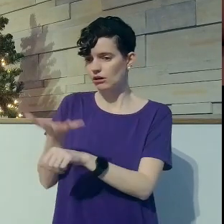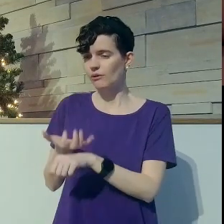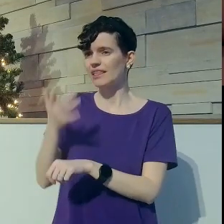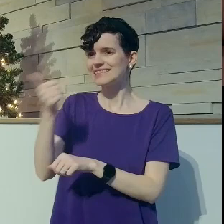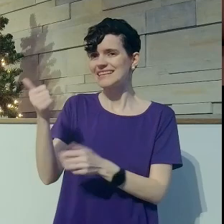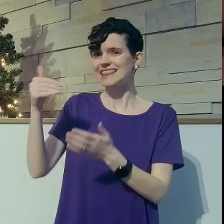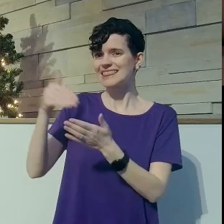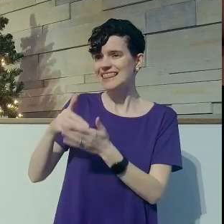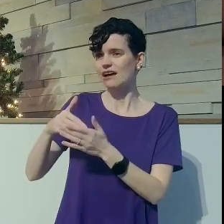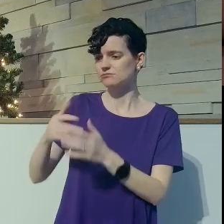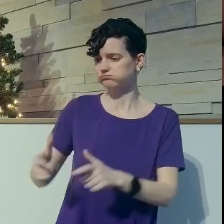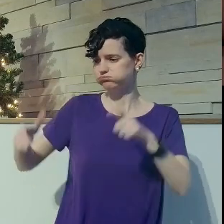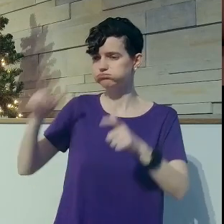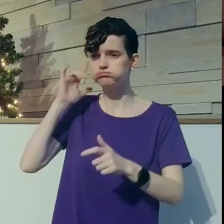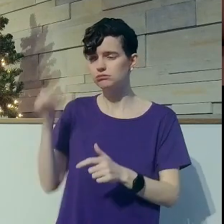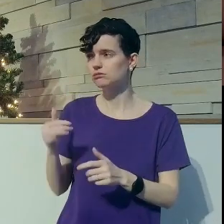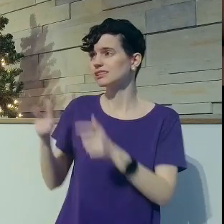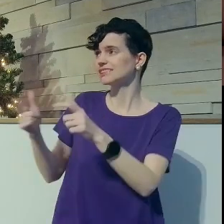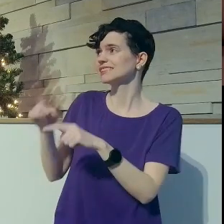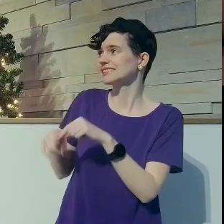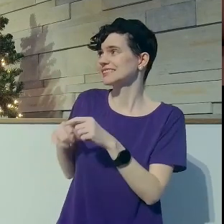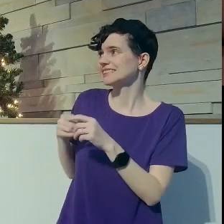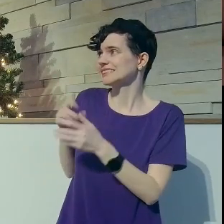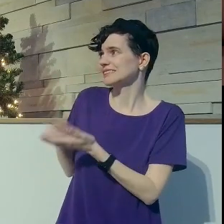of gold was brought to him. Since he was not able to